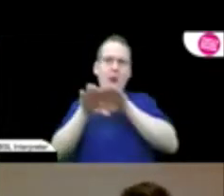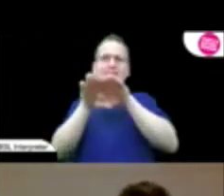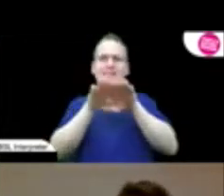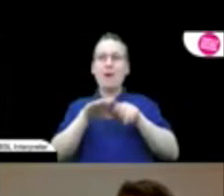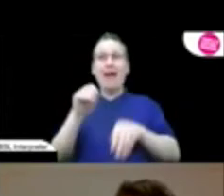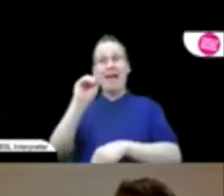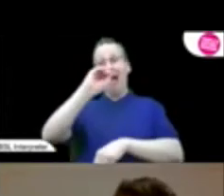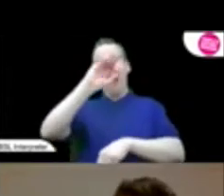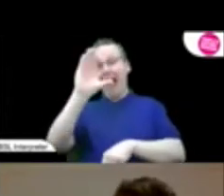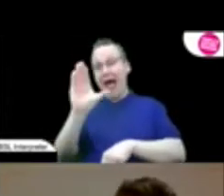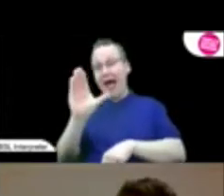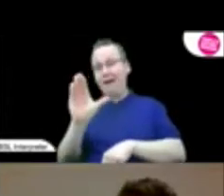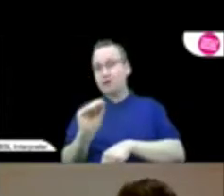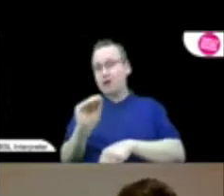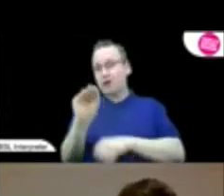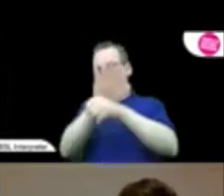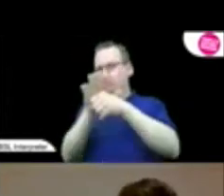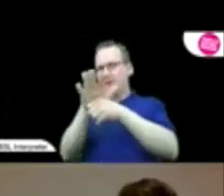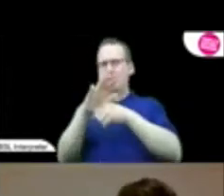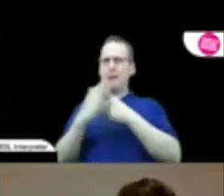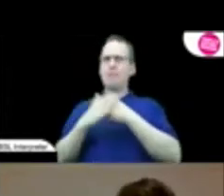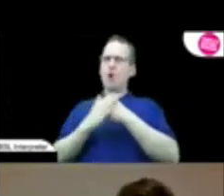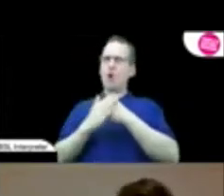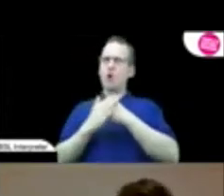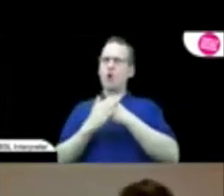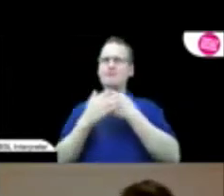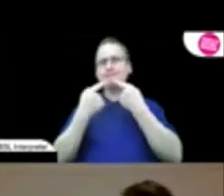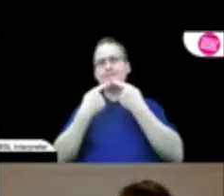states have been more vocal in their homophobia.